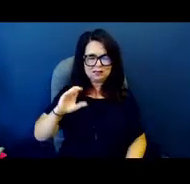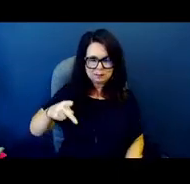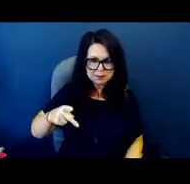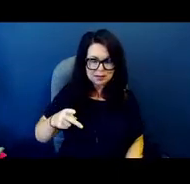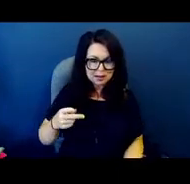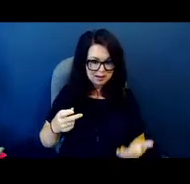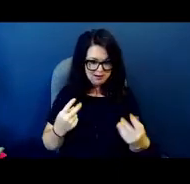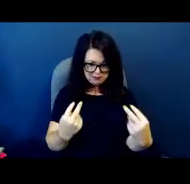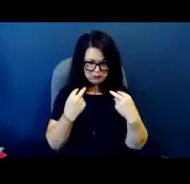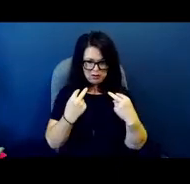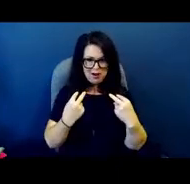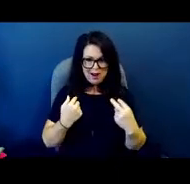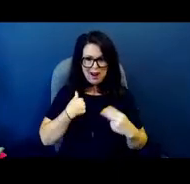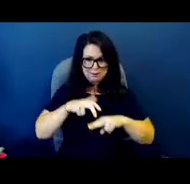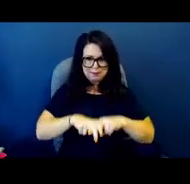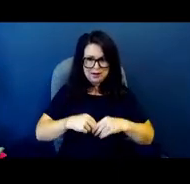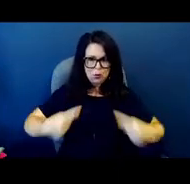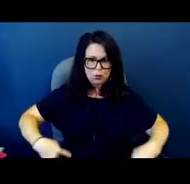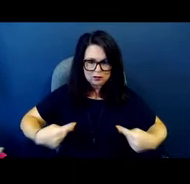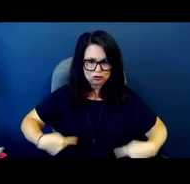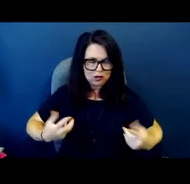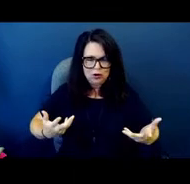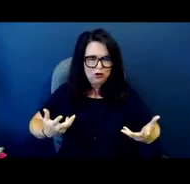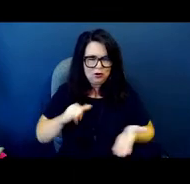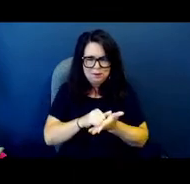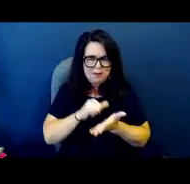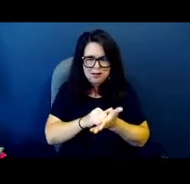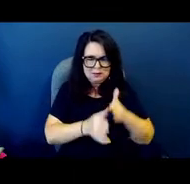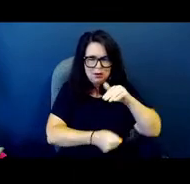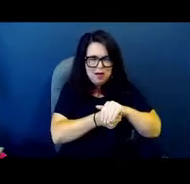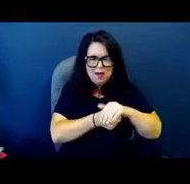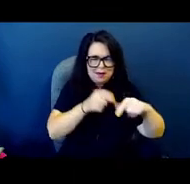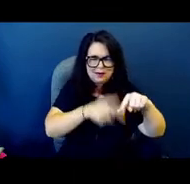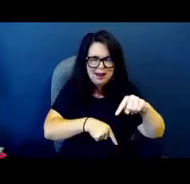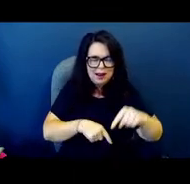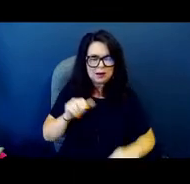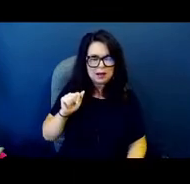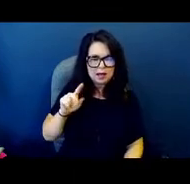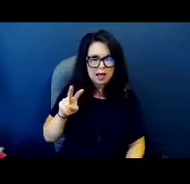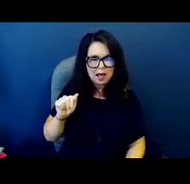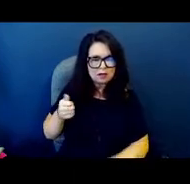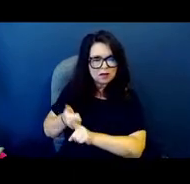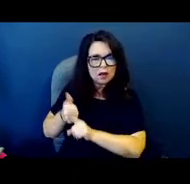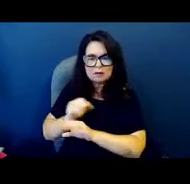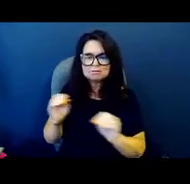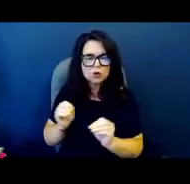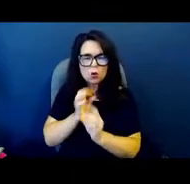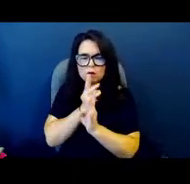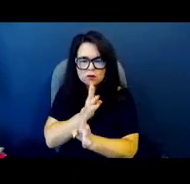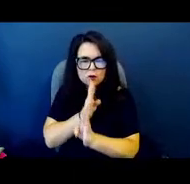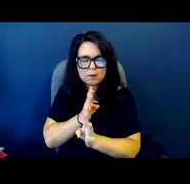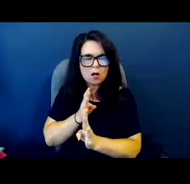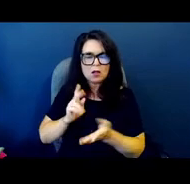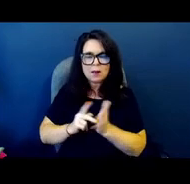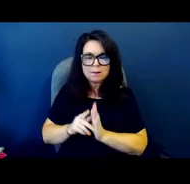I can't hide it. And Alba is nonverbal, and she has less control of her arms and